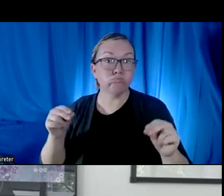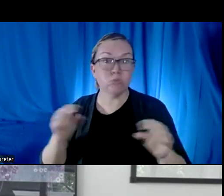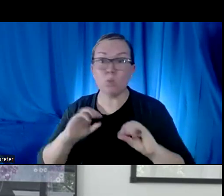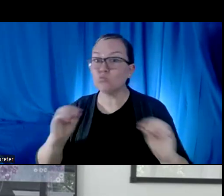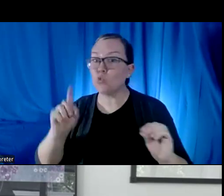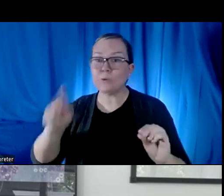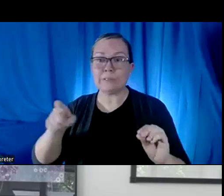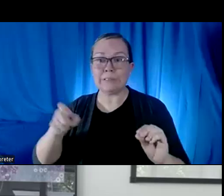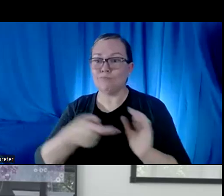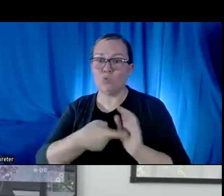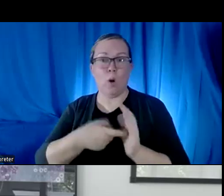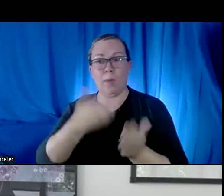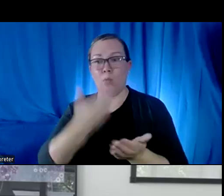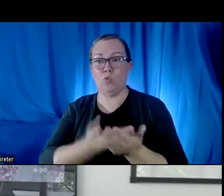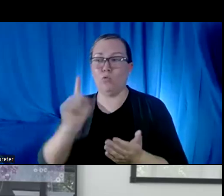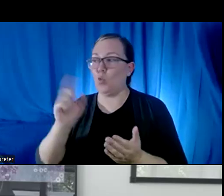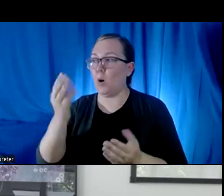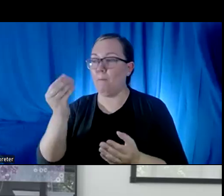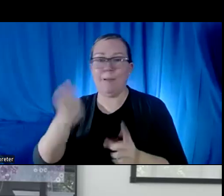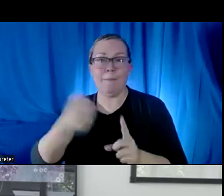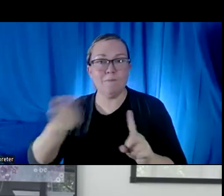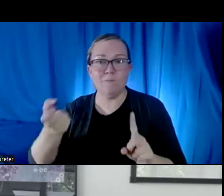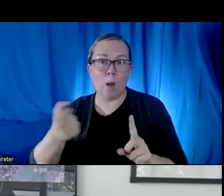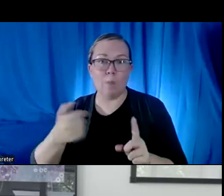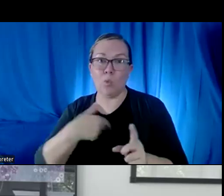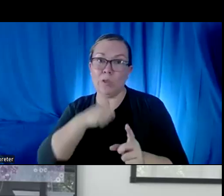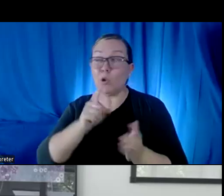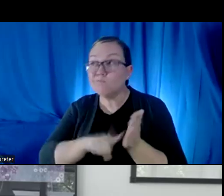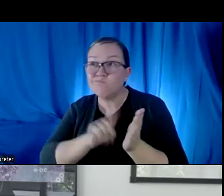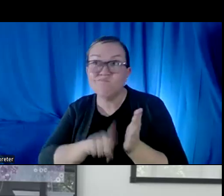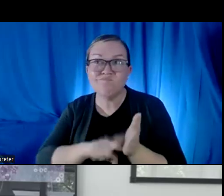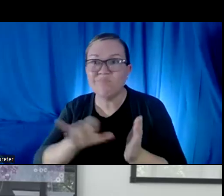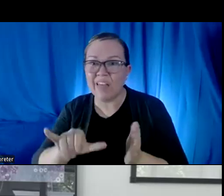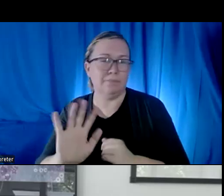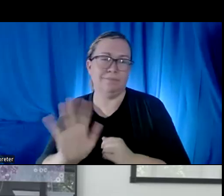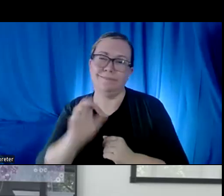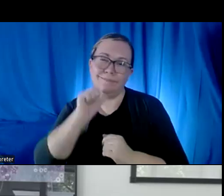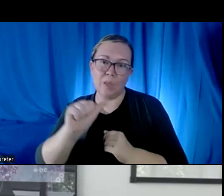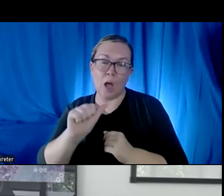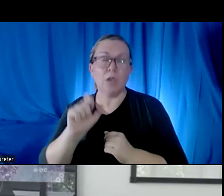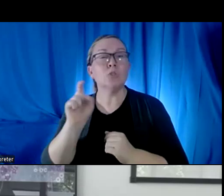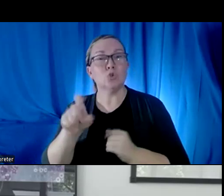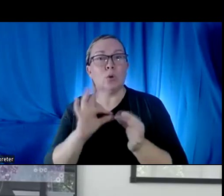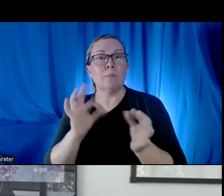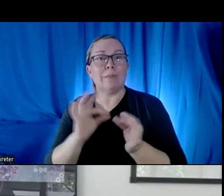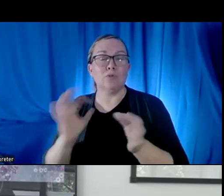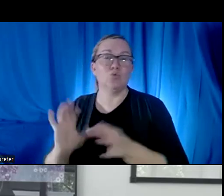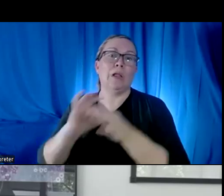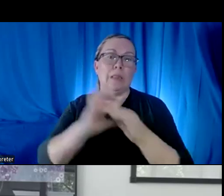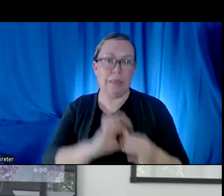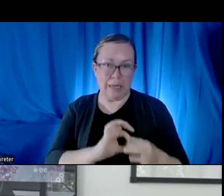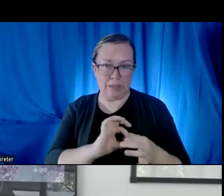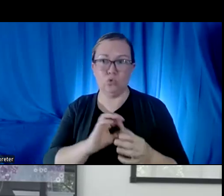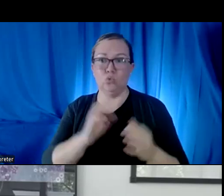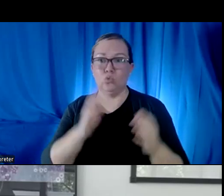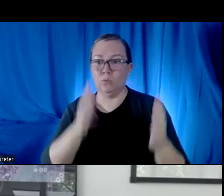no requirement of where the money comes from. We don't check any of that. And I should just mention, as it relates to the person